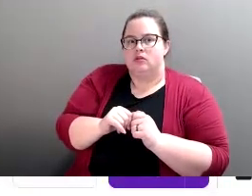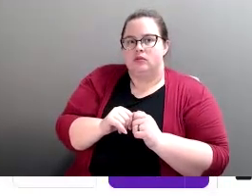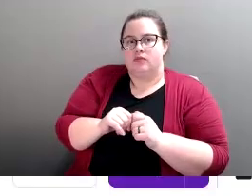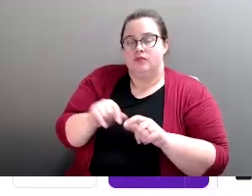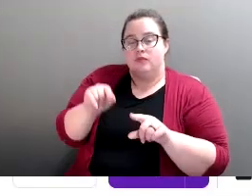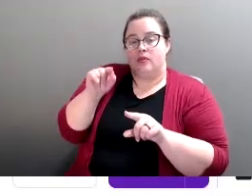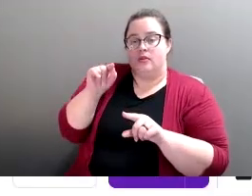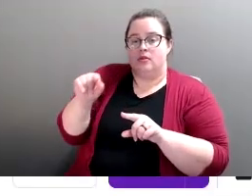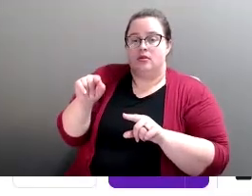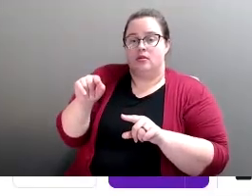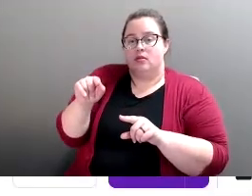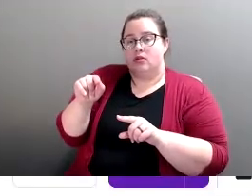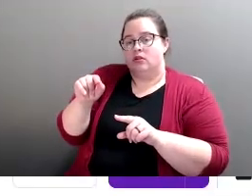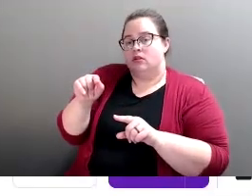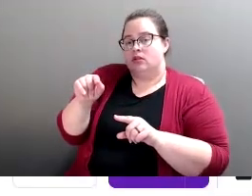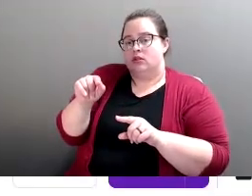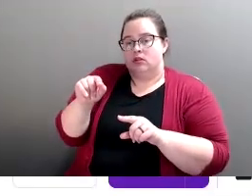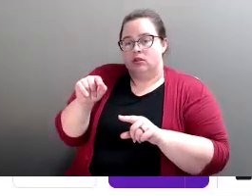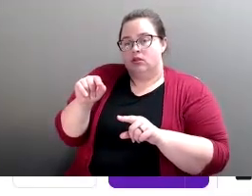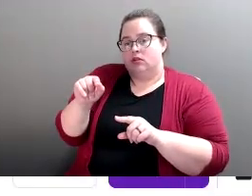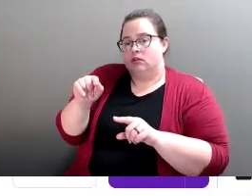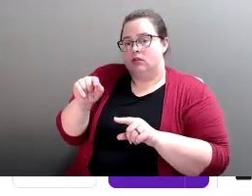This is a